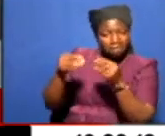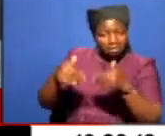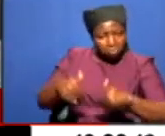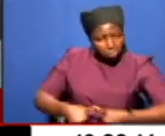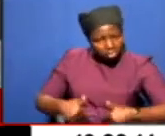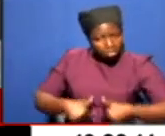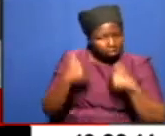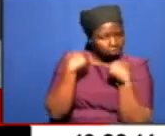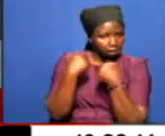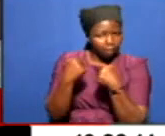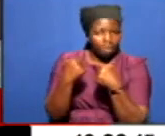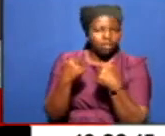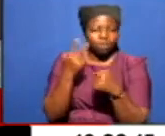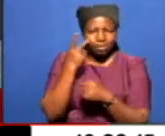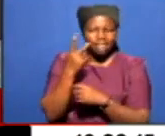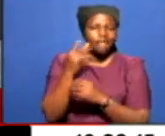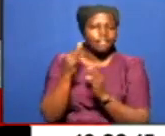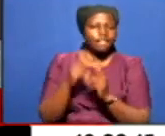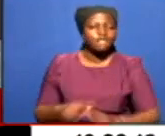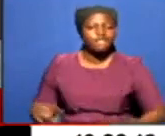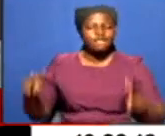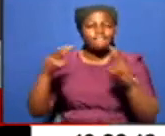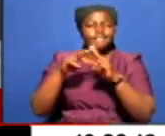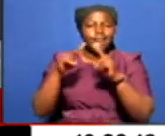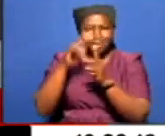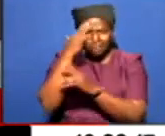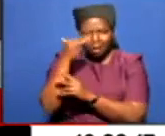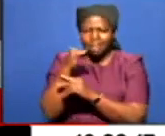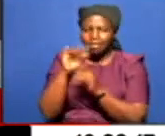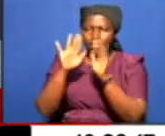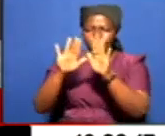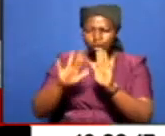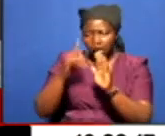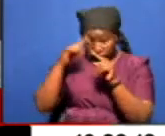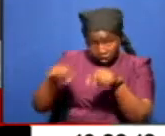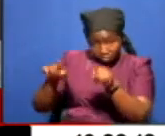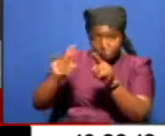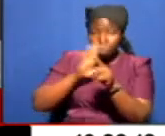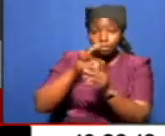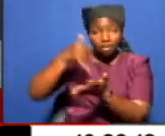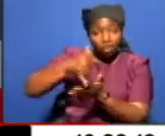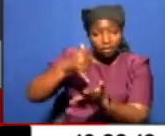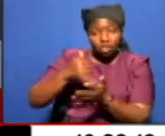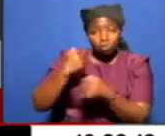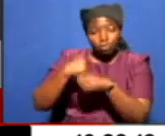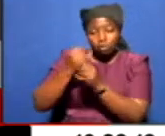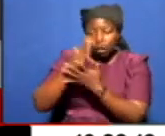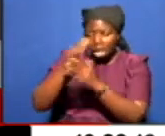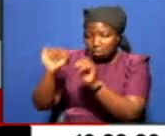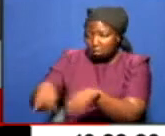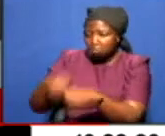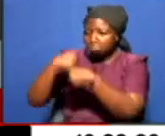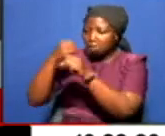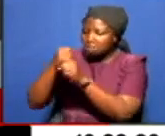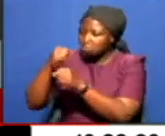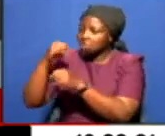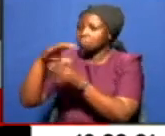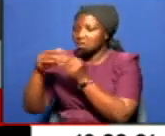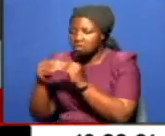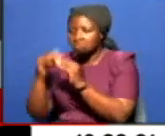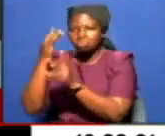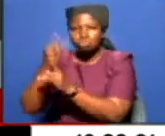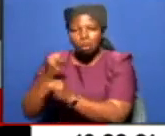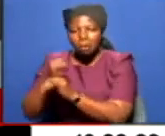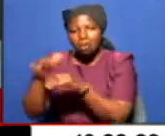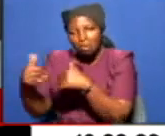be able to see value in why it is important for them to be involved, so that they either create jobs or get involved in those